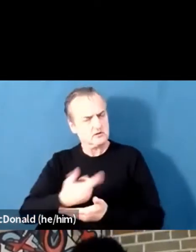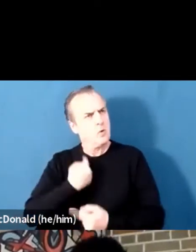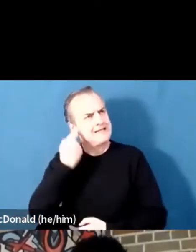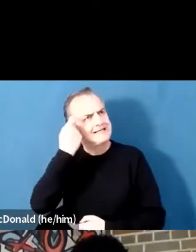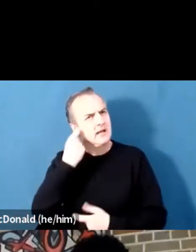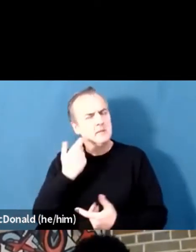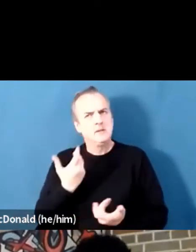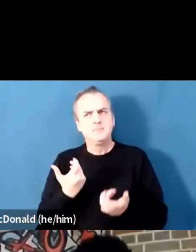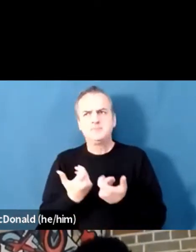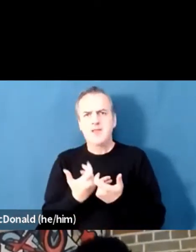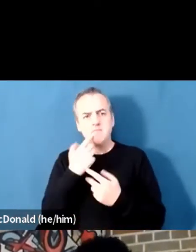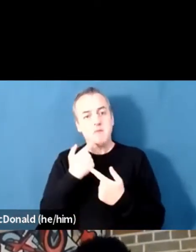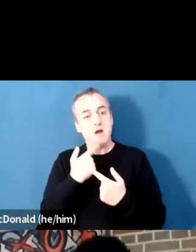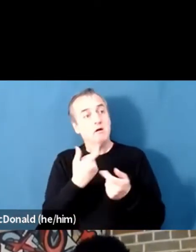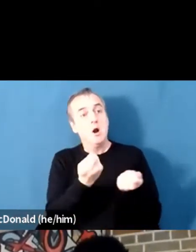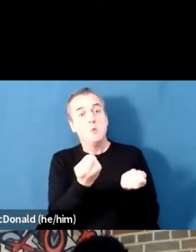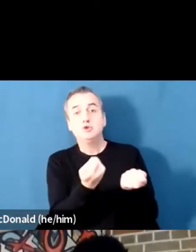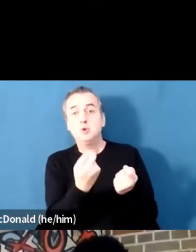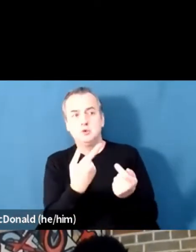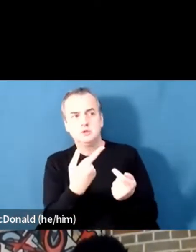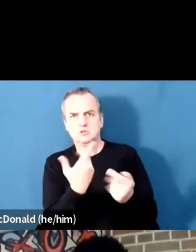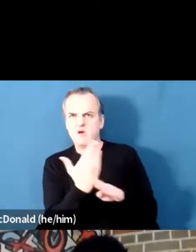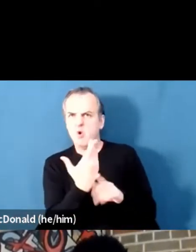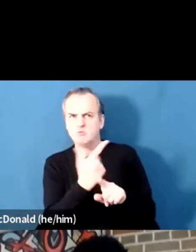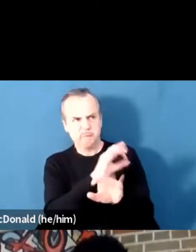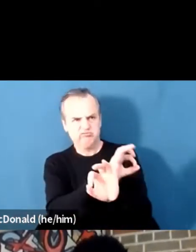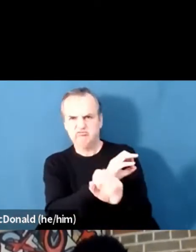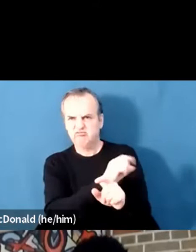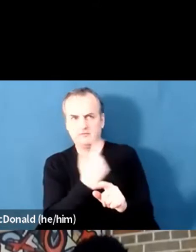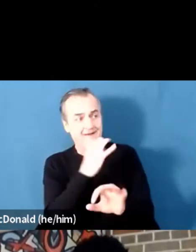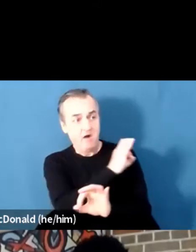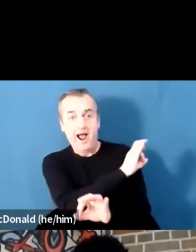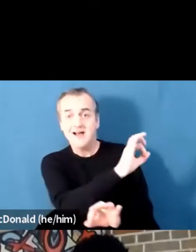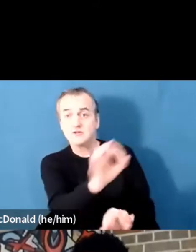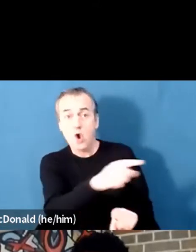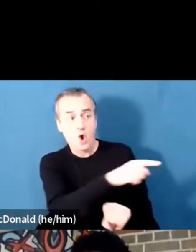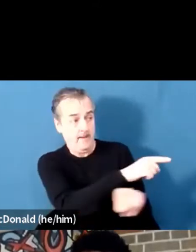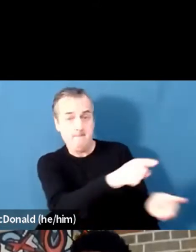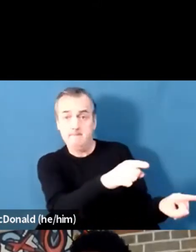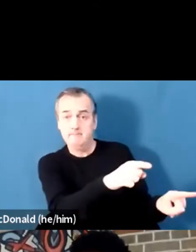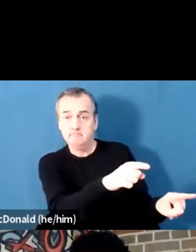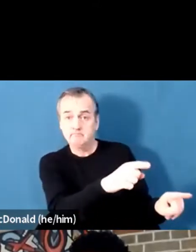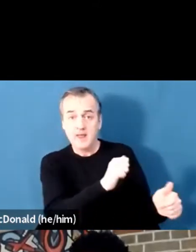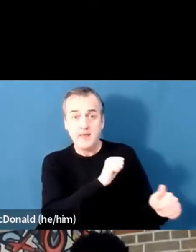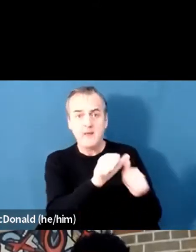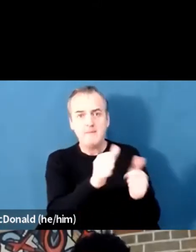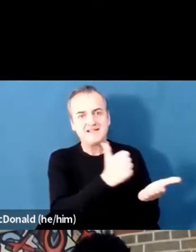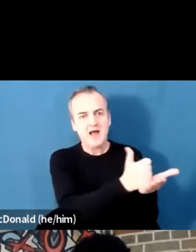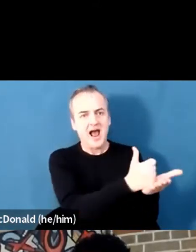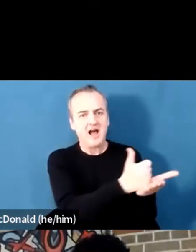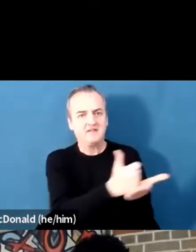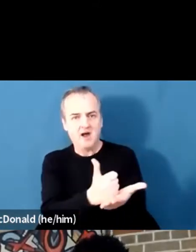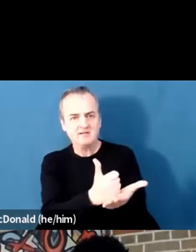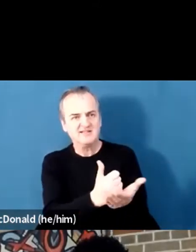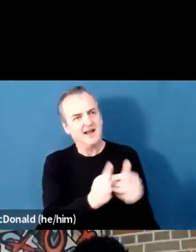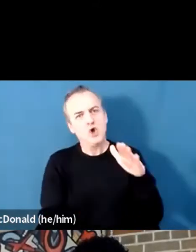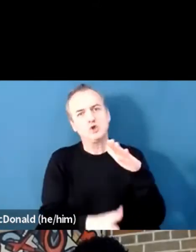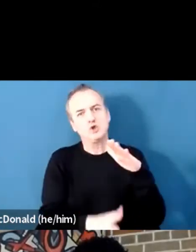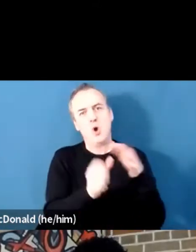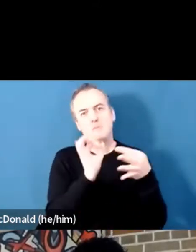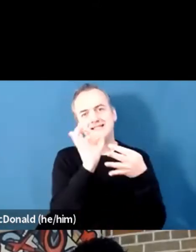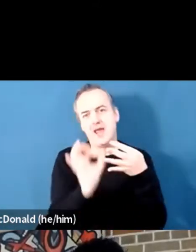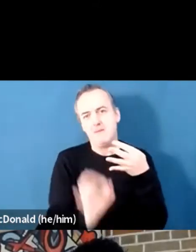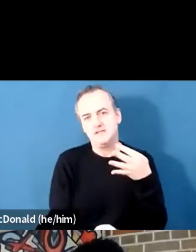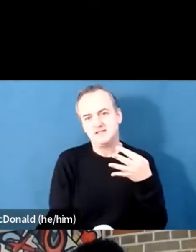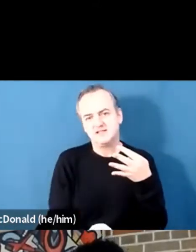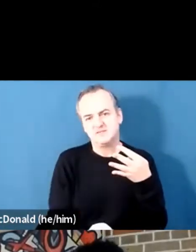I asked all of the producers that I've kind of worked with and currently working with what their, you know, one thing that they look for in a pitch, and I